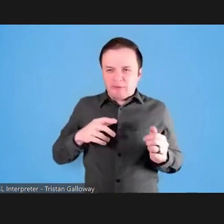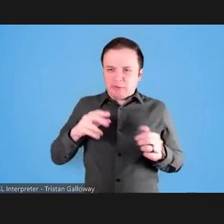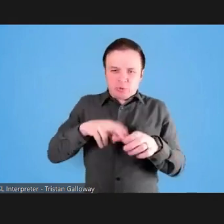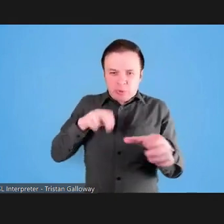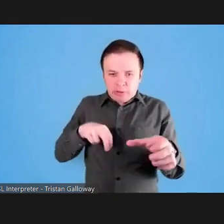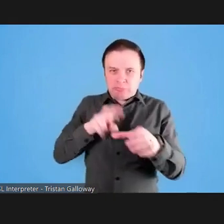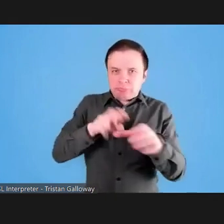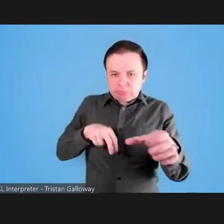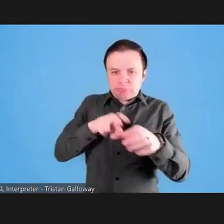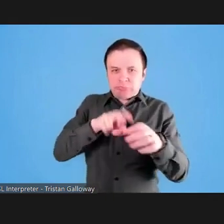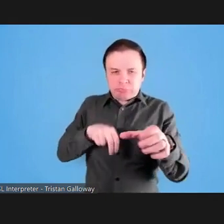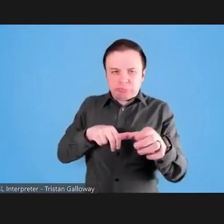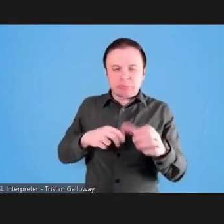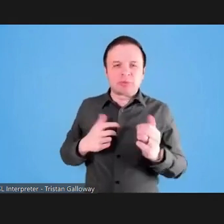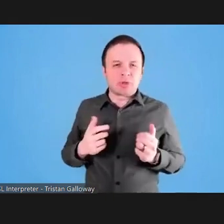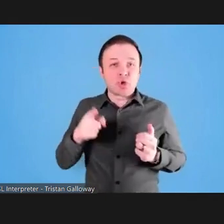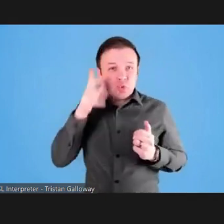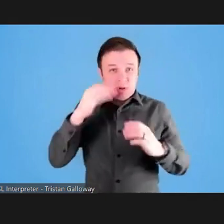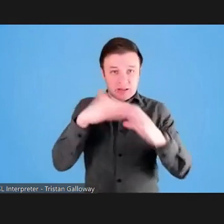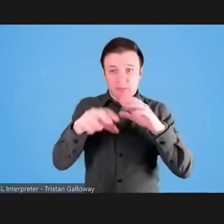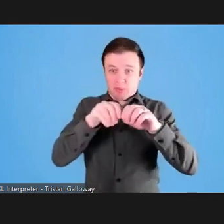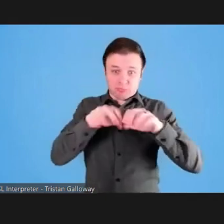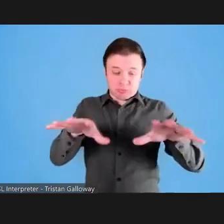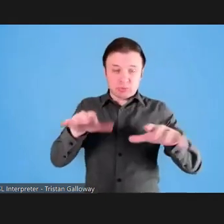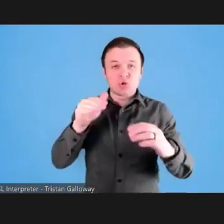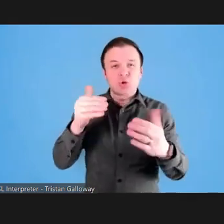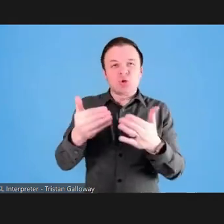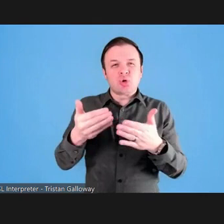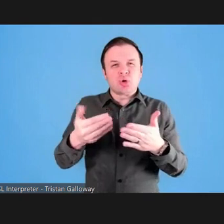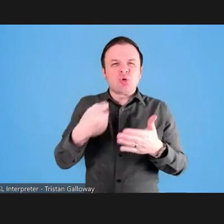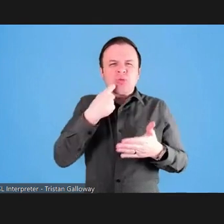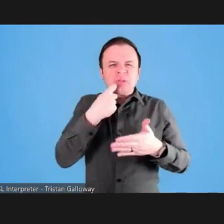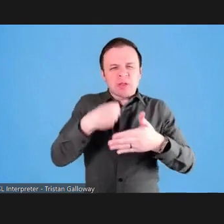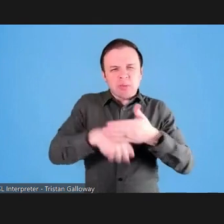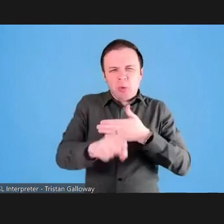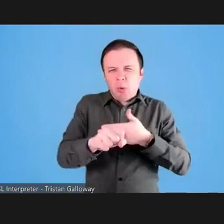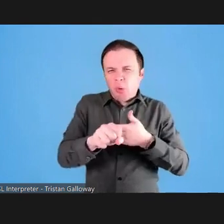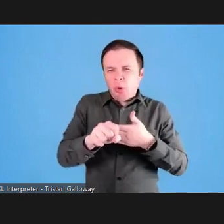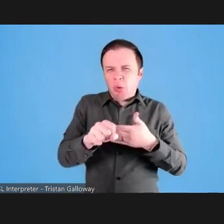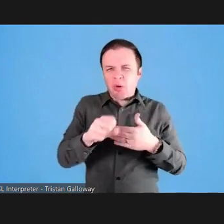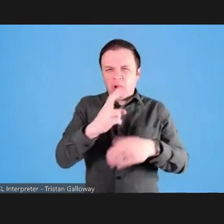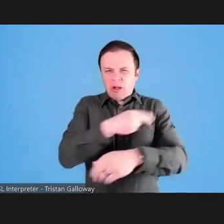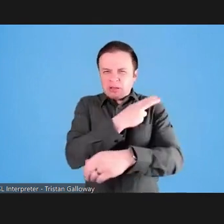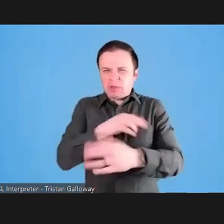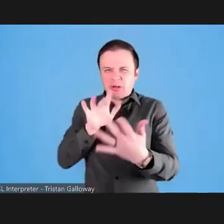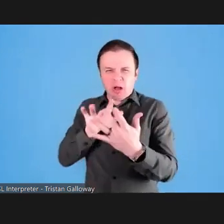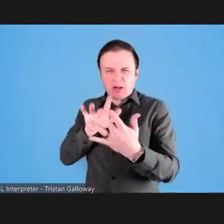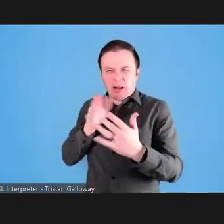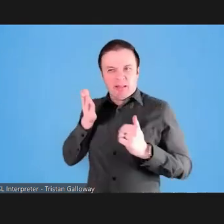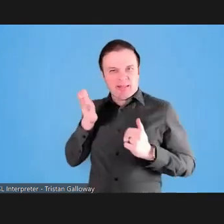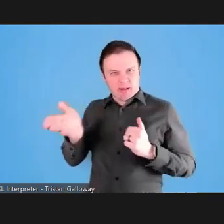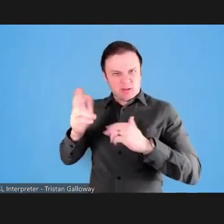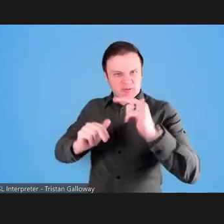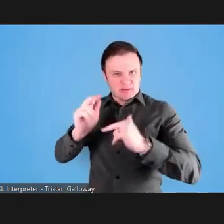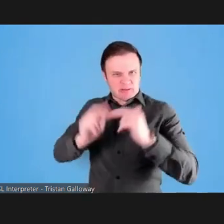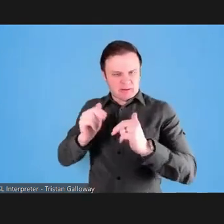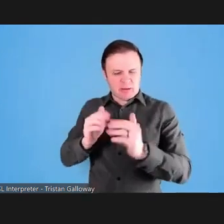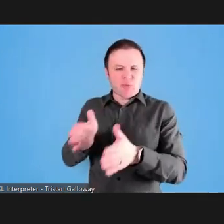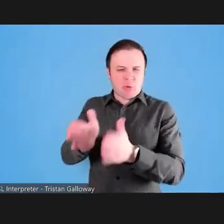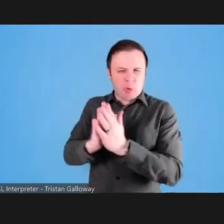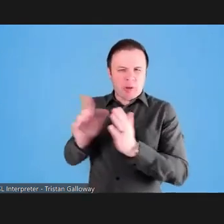follow-up rates. You'll send out an email to your newborn hearing screening contact at the chosen birth facility and request